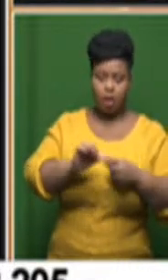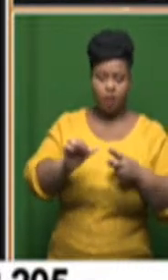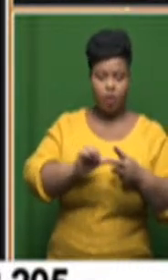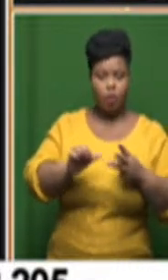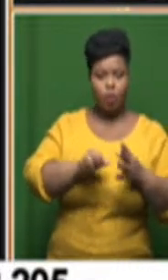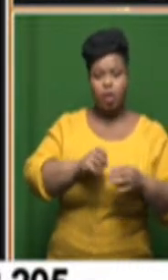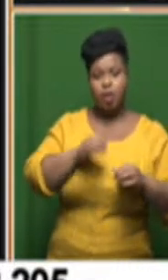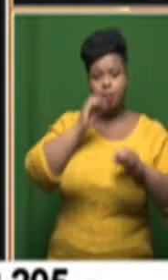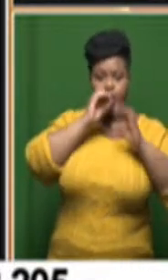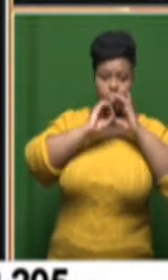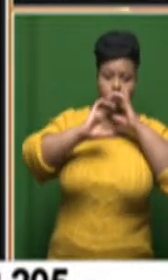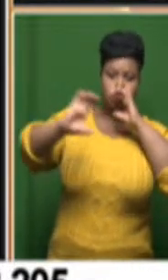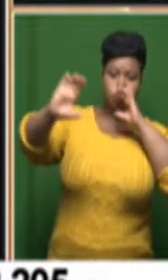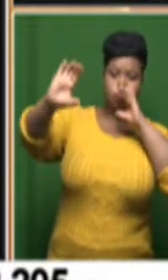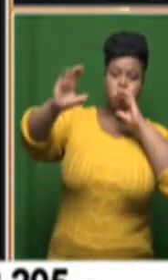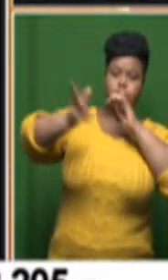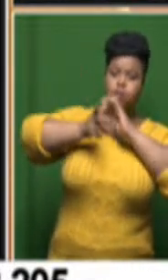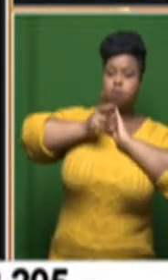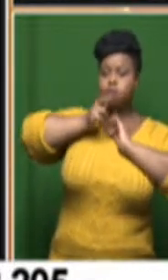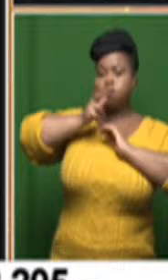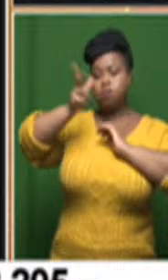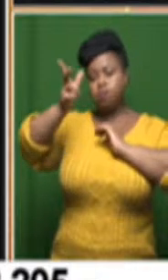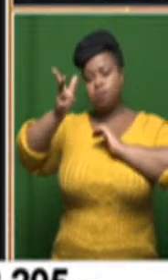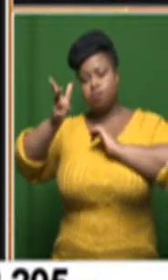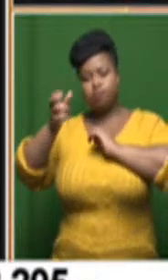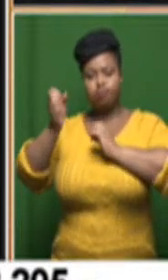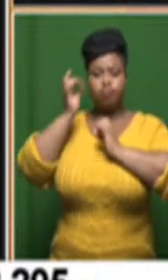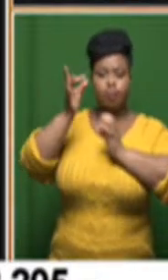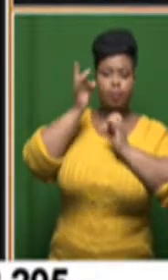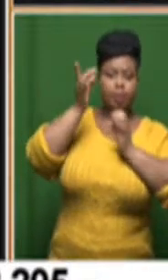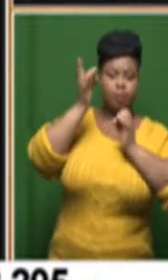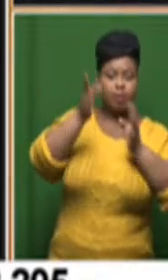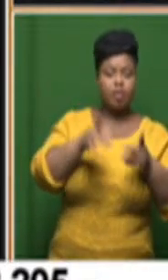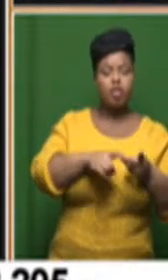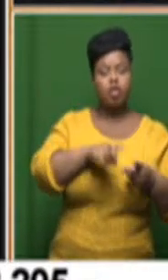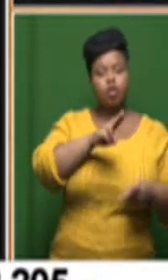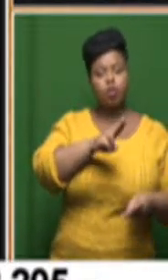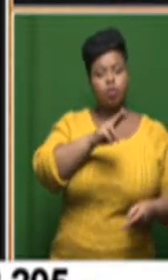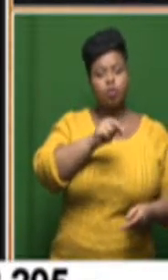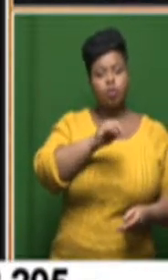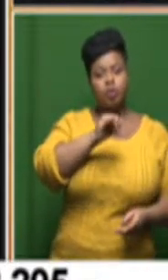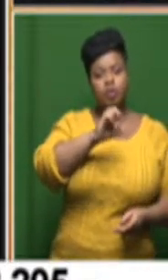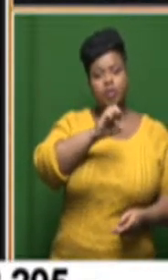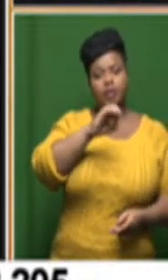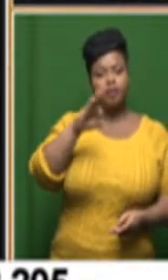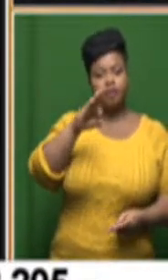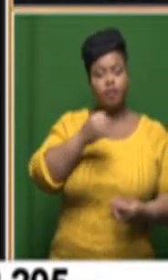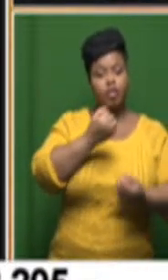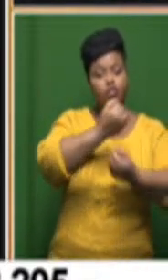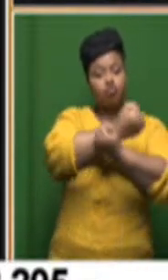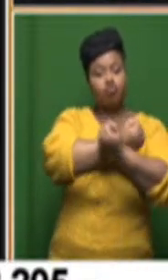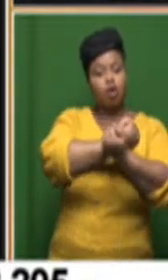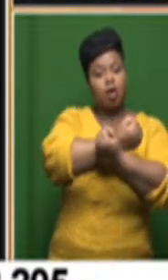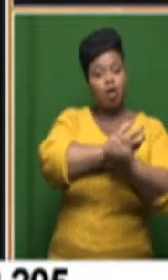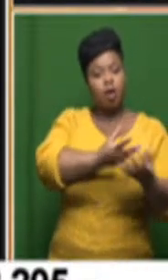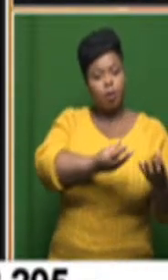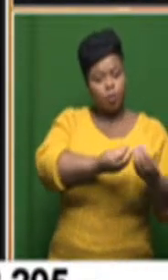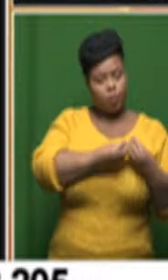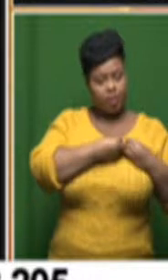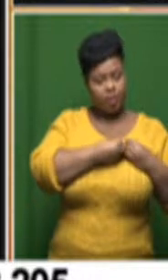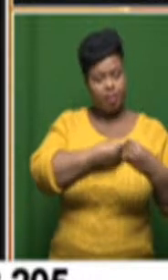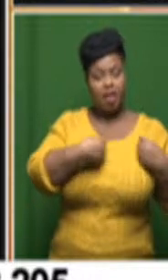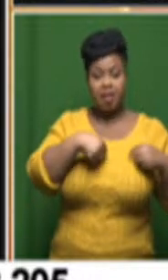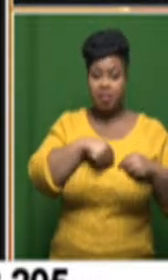loud hailing in certain areas. We had the UNICEF truck with us. And